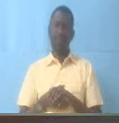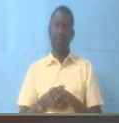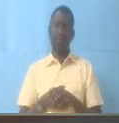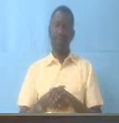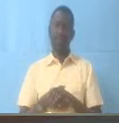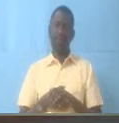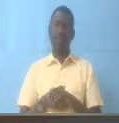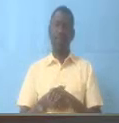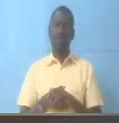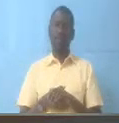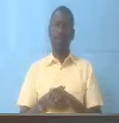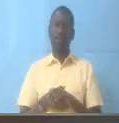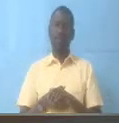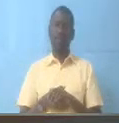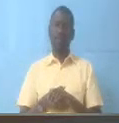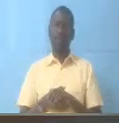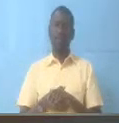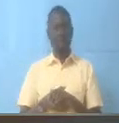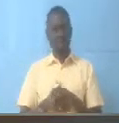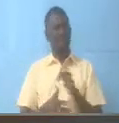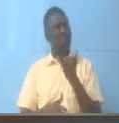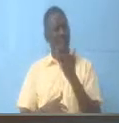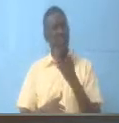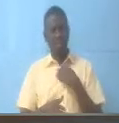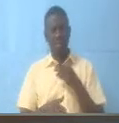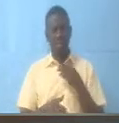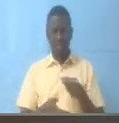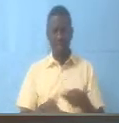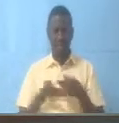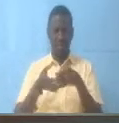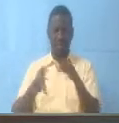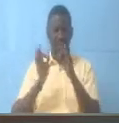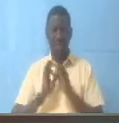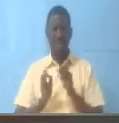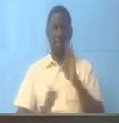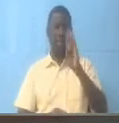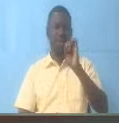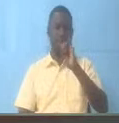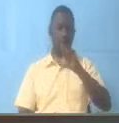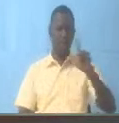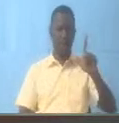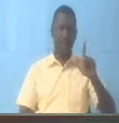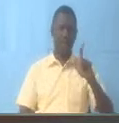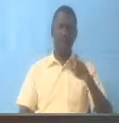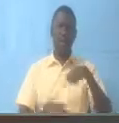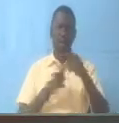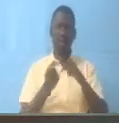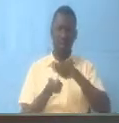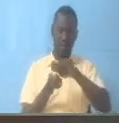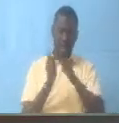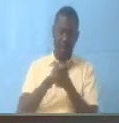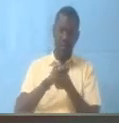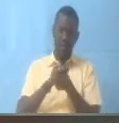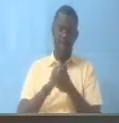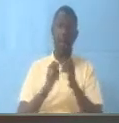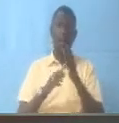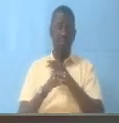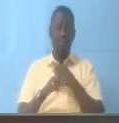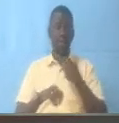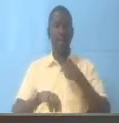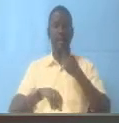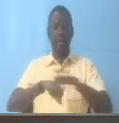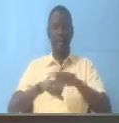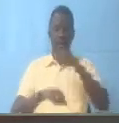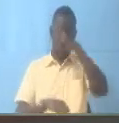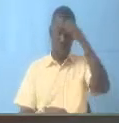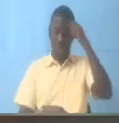may have taken a bill to amend that Indemnity Act, which was passed before my time, but I don't remember the amendments now.